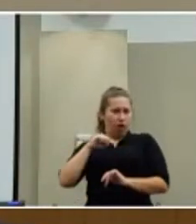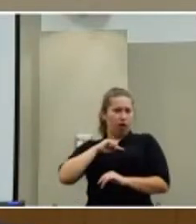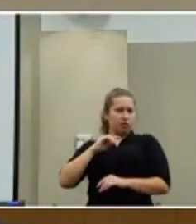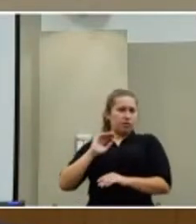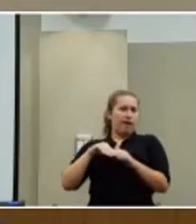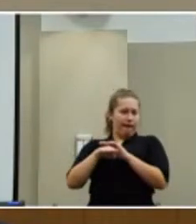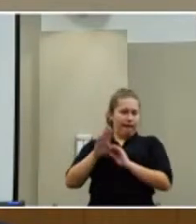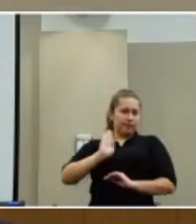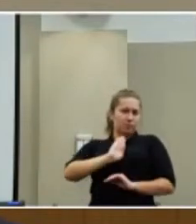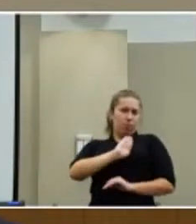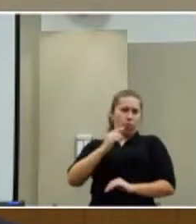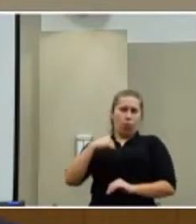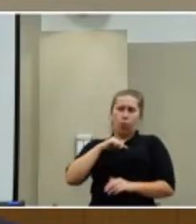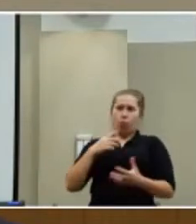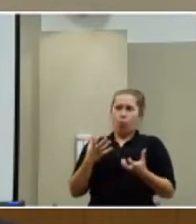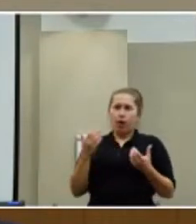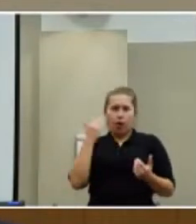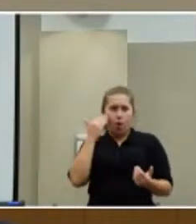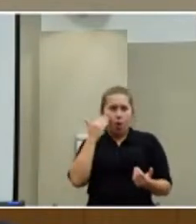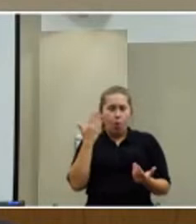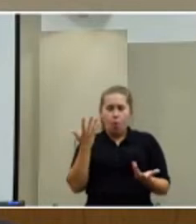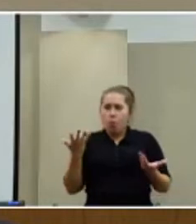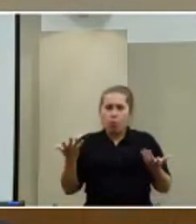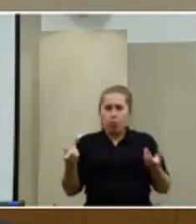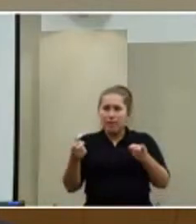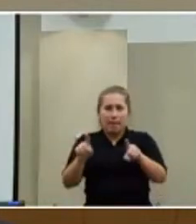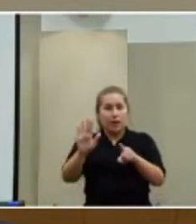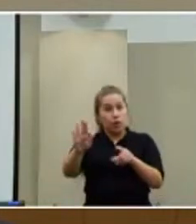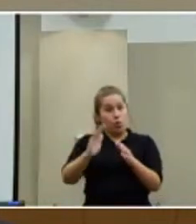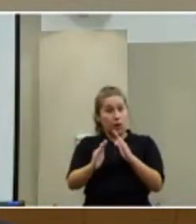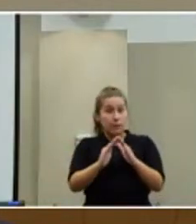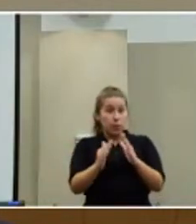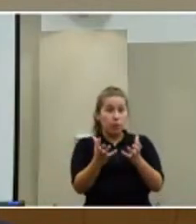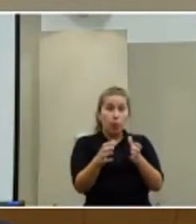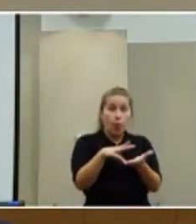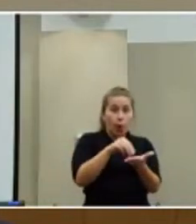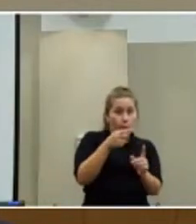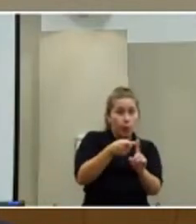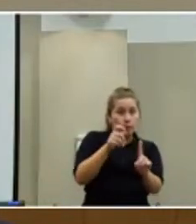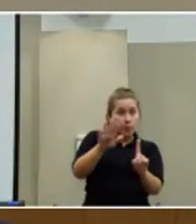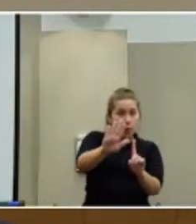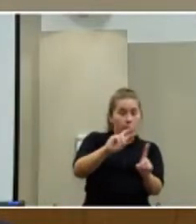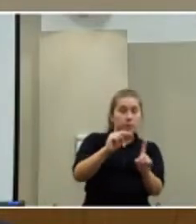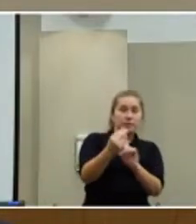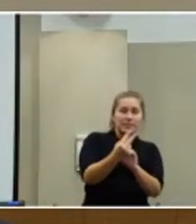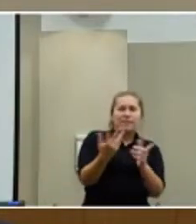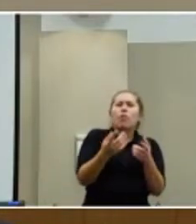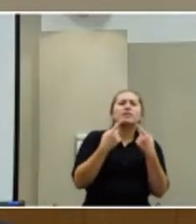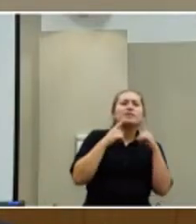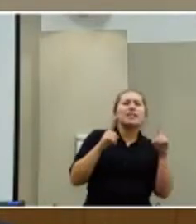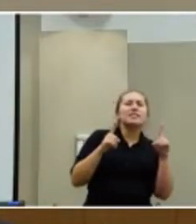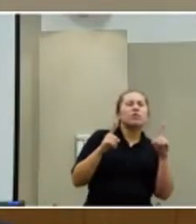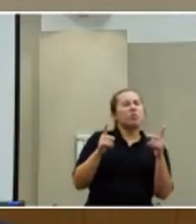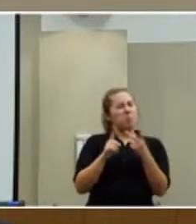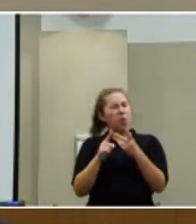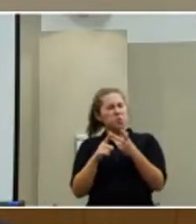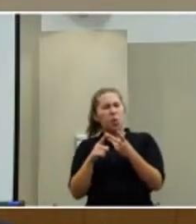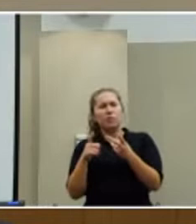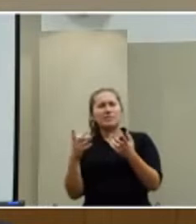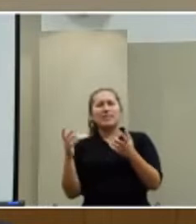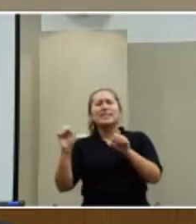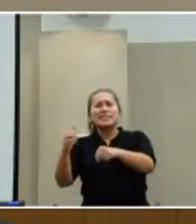want to know what's happening in your communities. We want to learn from you what's been successful, but also what needs to